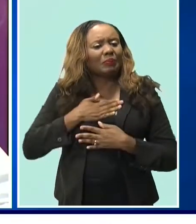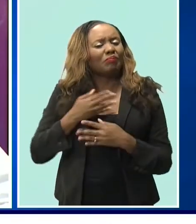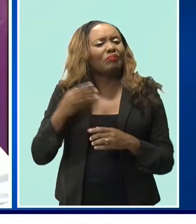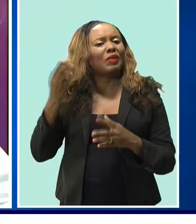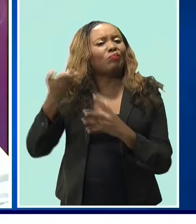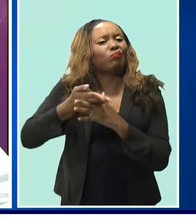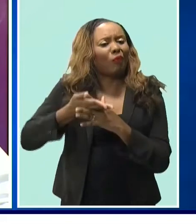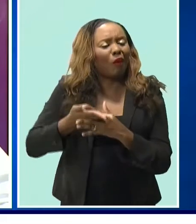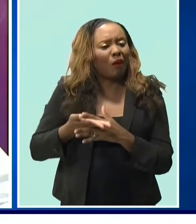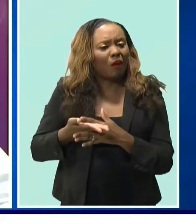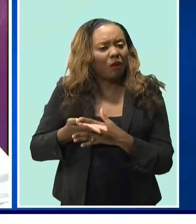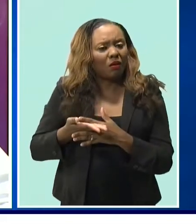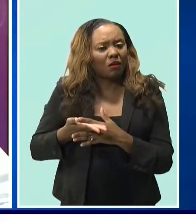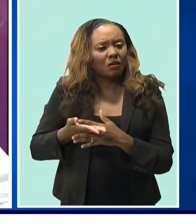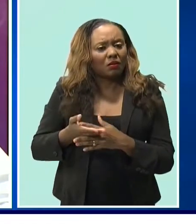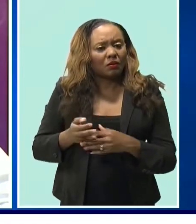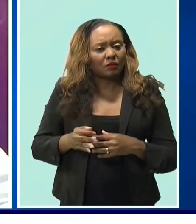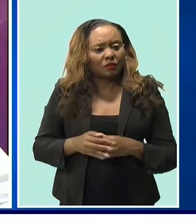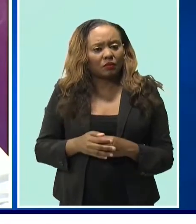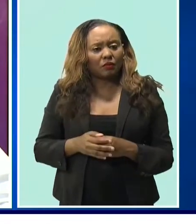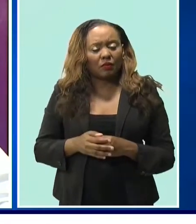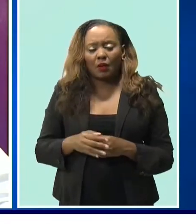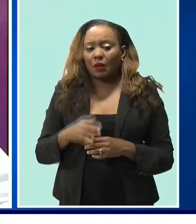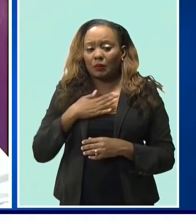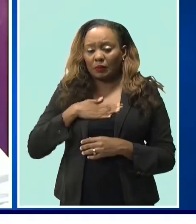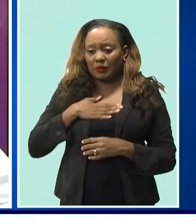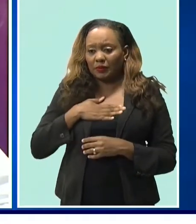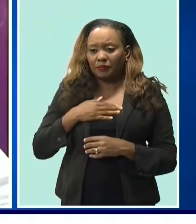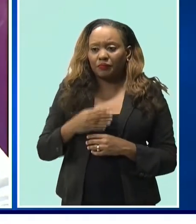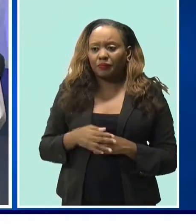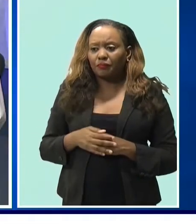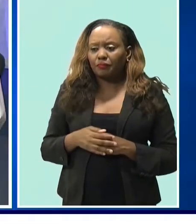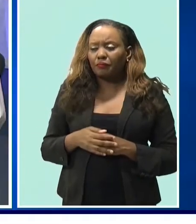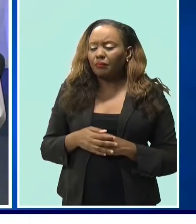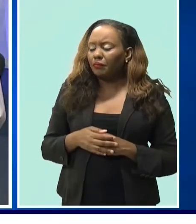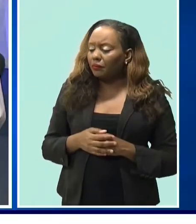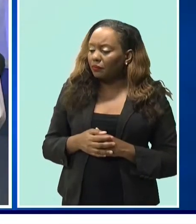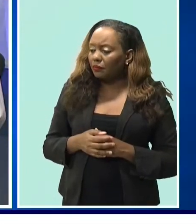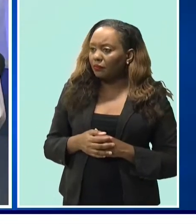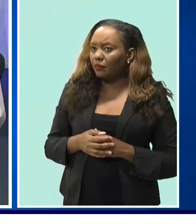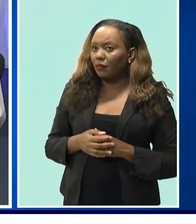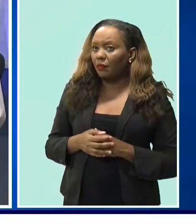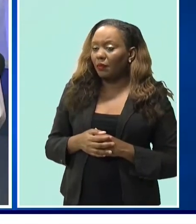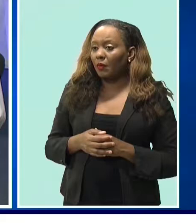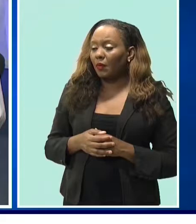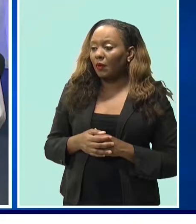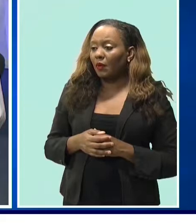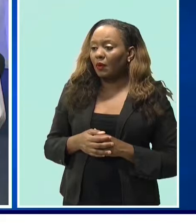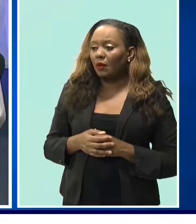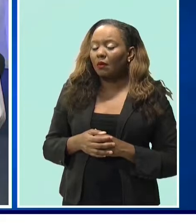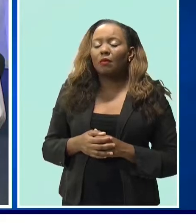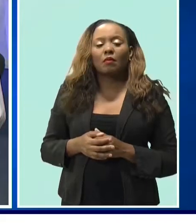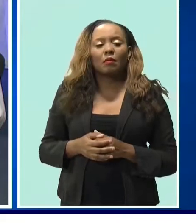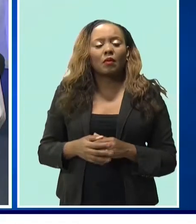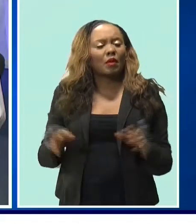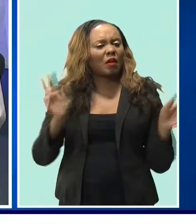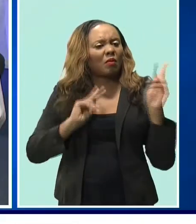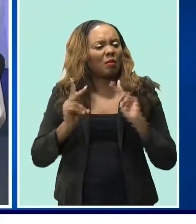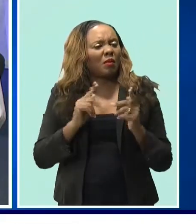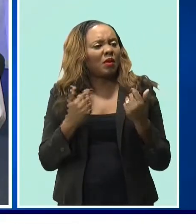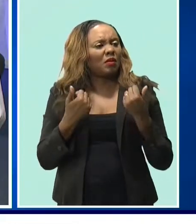display, and that we've been asking persons not to show. So since you have found people who have been trying to flout